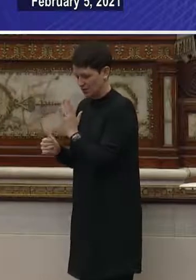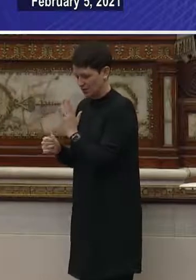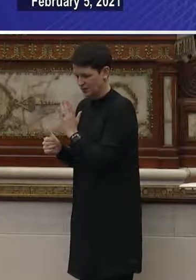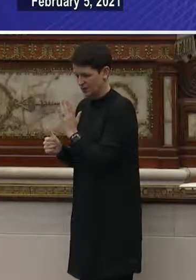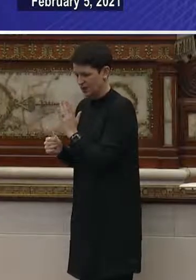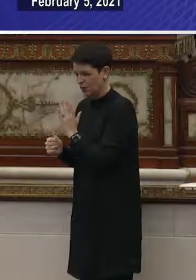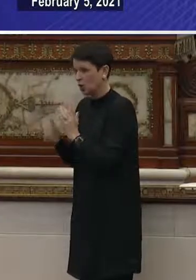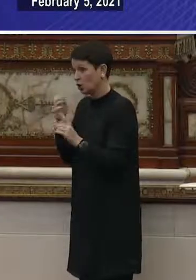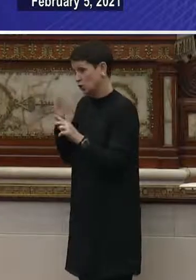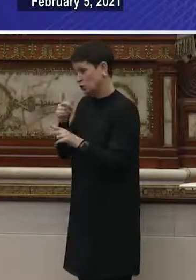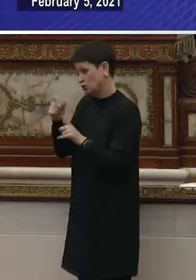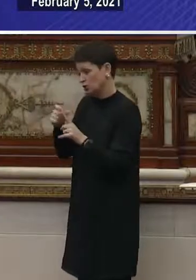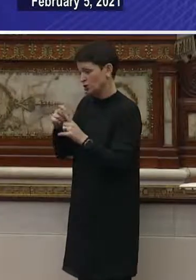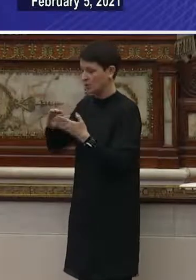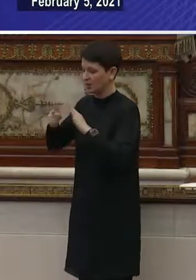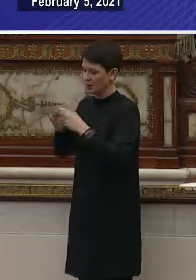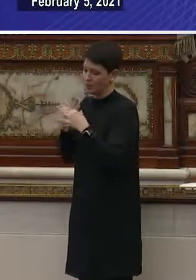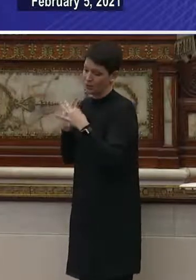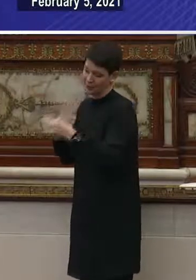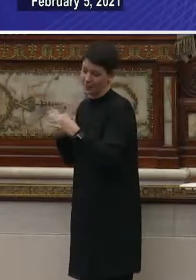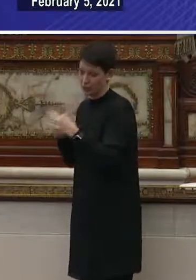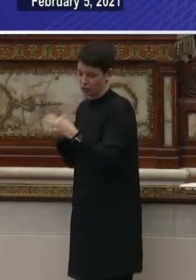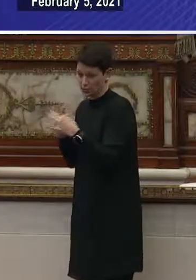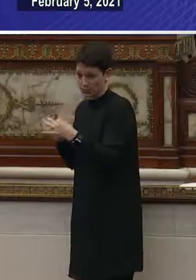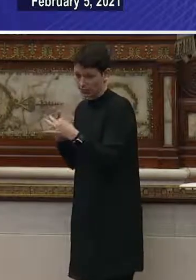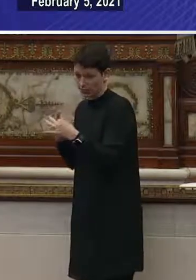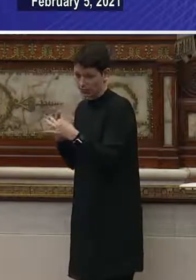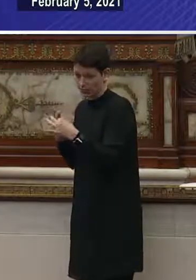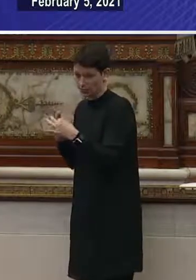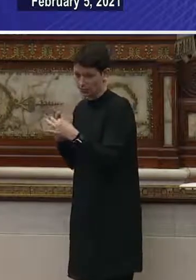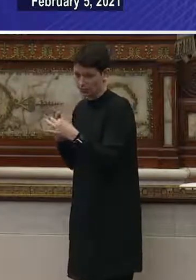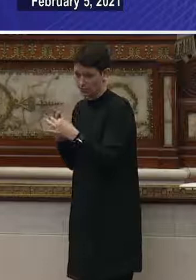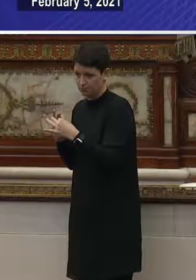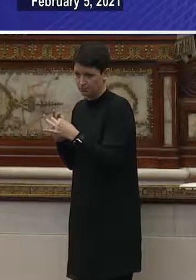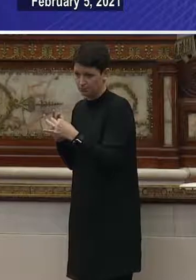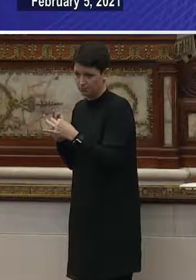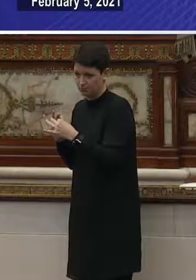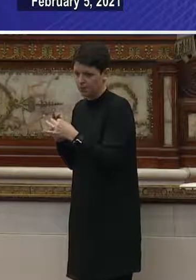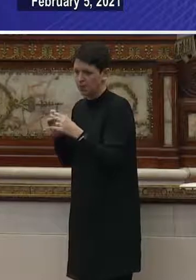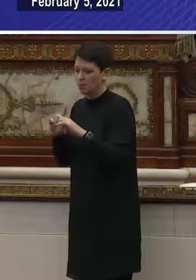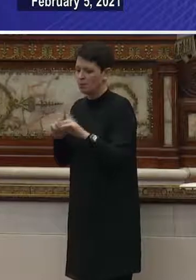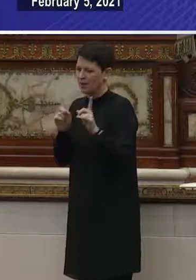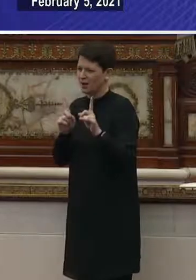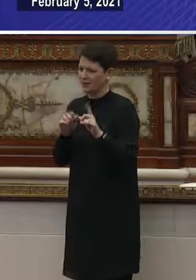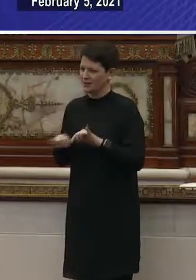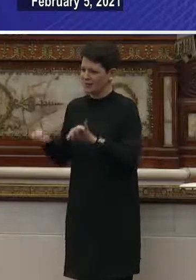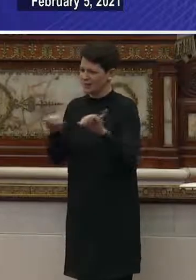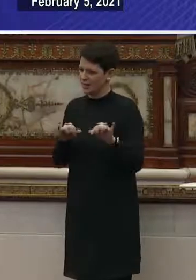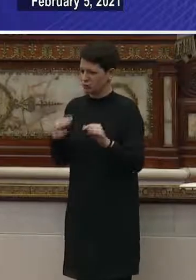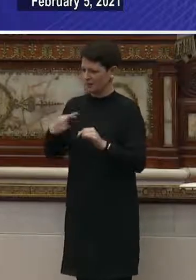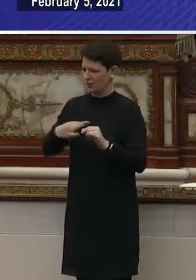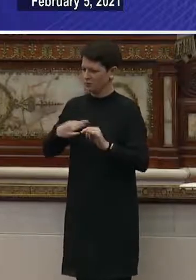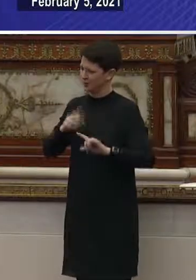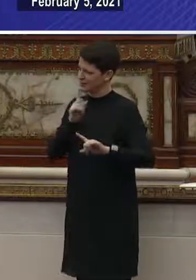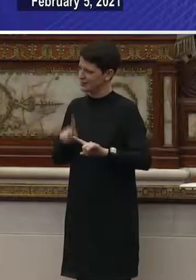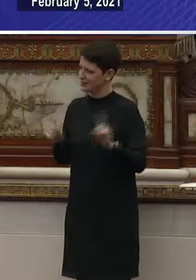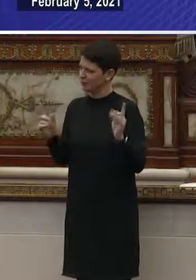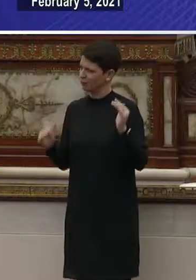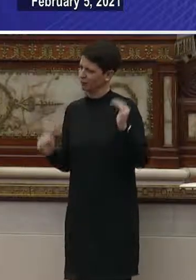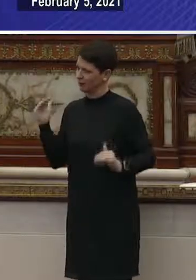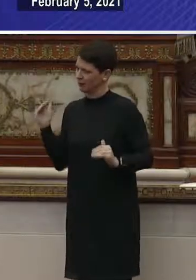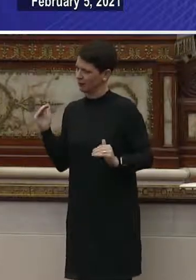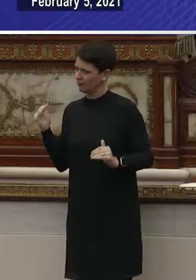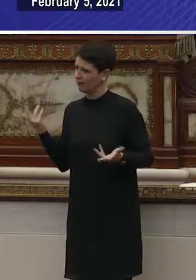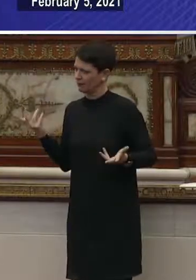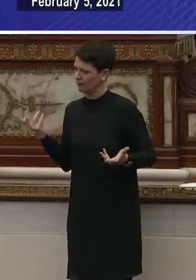I'll use your term, community connection, but, there's a different standard of eligibility applied